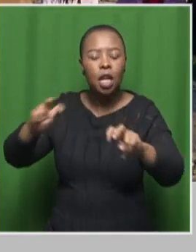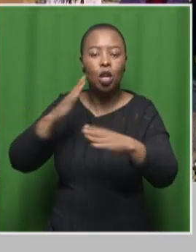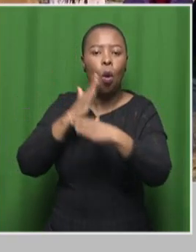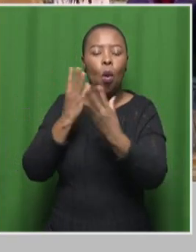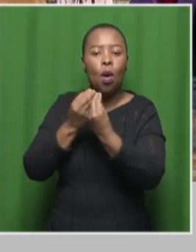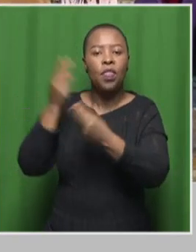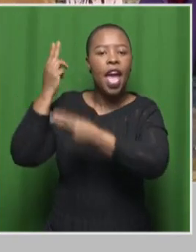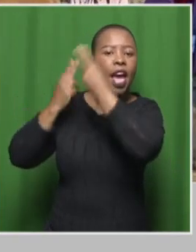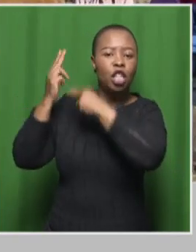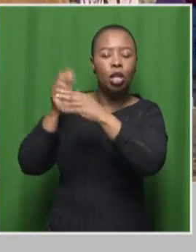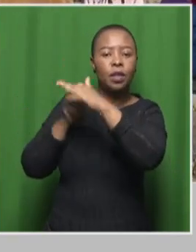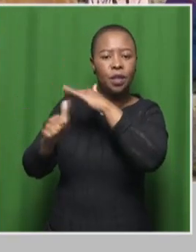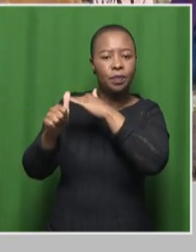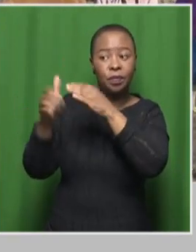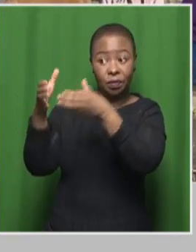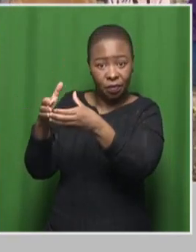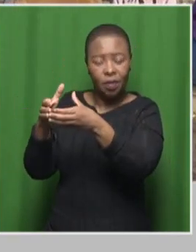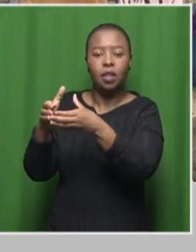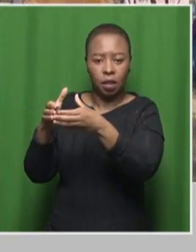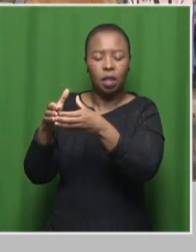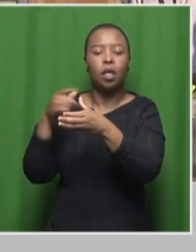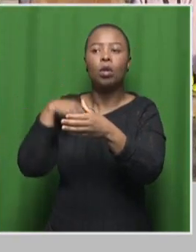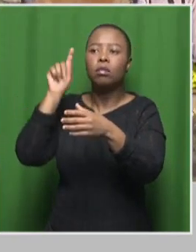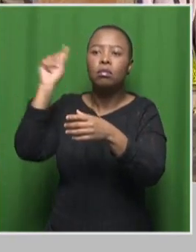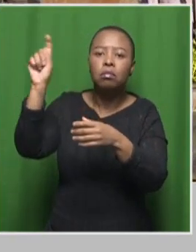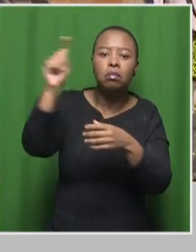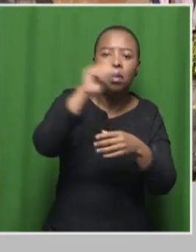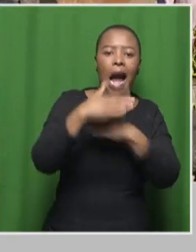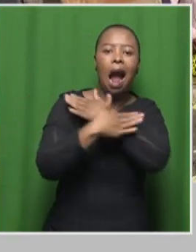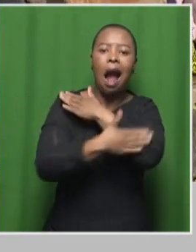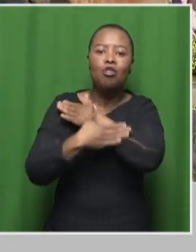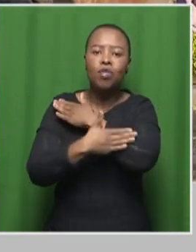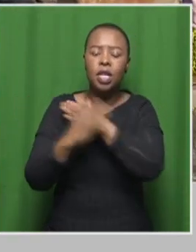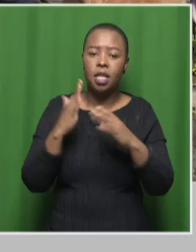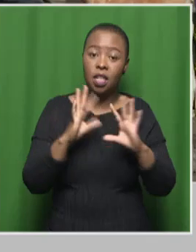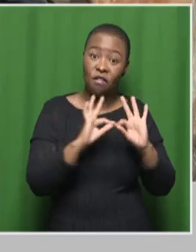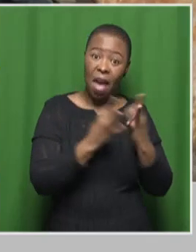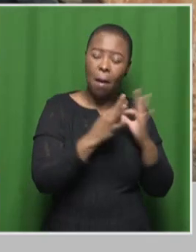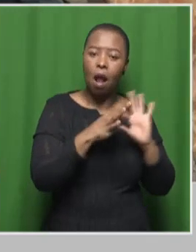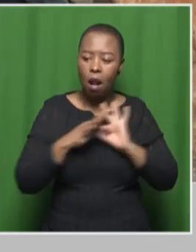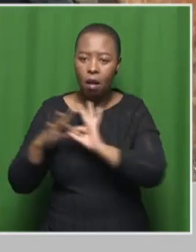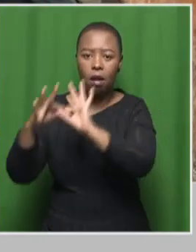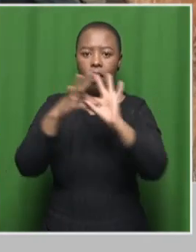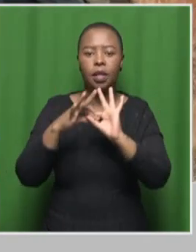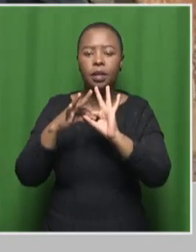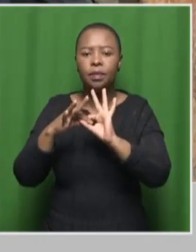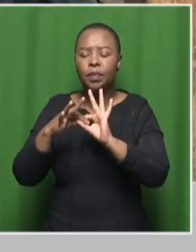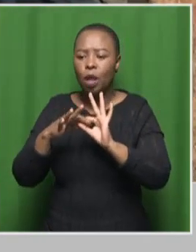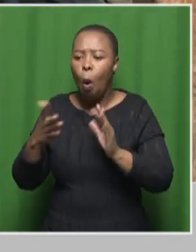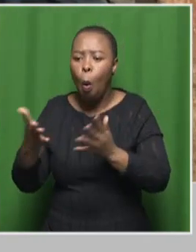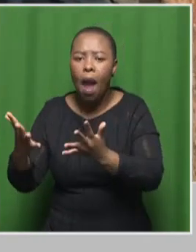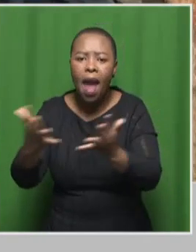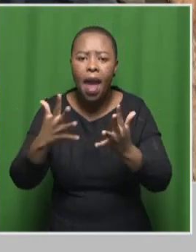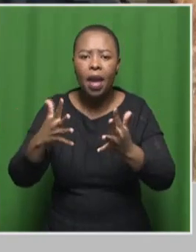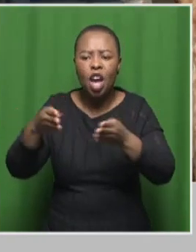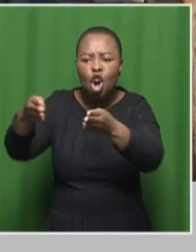Heritage Resources Agency, going to these countries, working with families, identifying graves, mapping graves, and